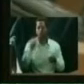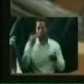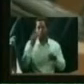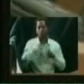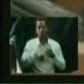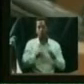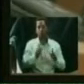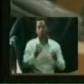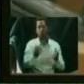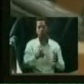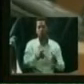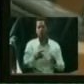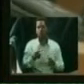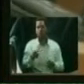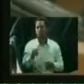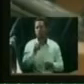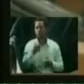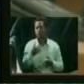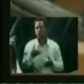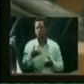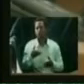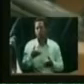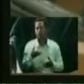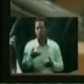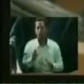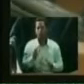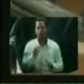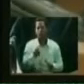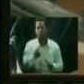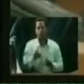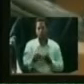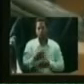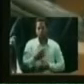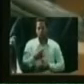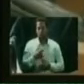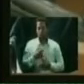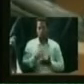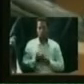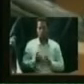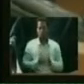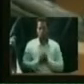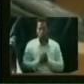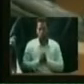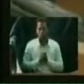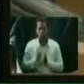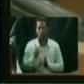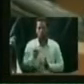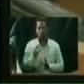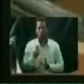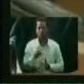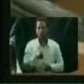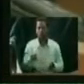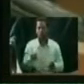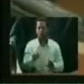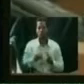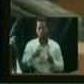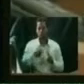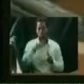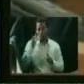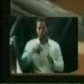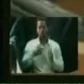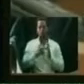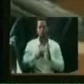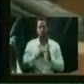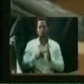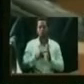Don't let that drive you. Listen, but don't say that that's indicative or representative of all the people, because